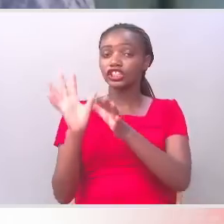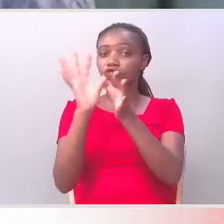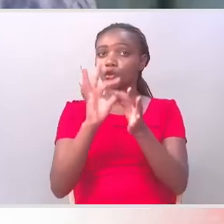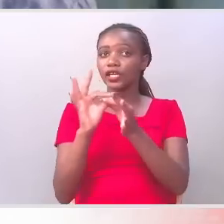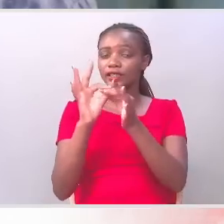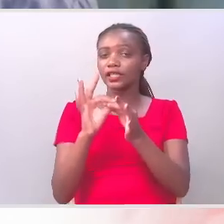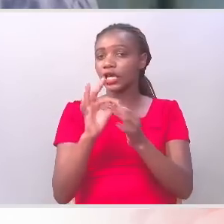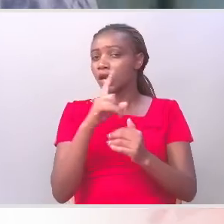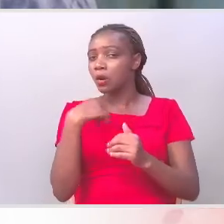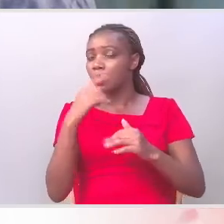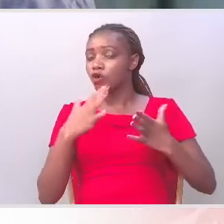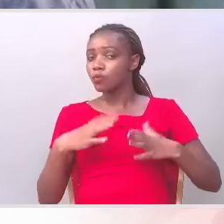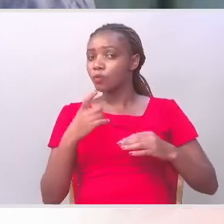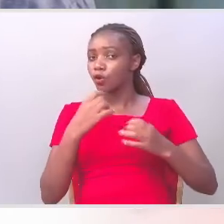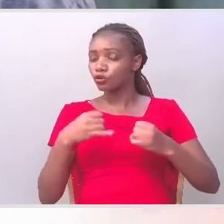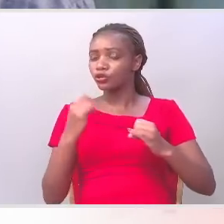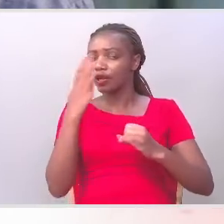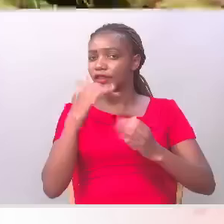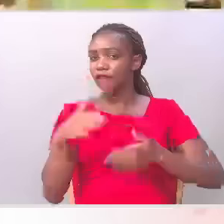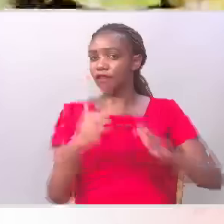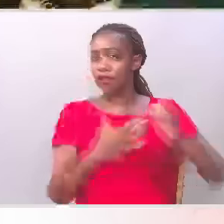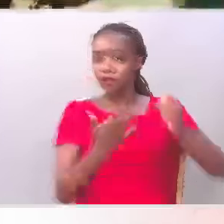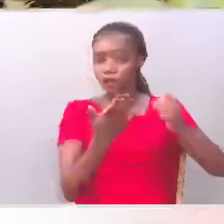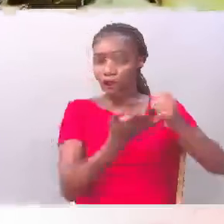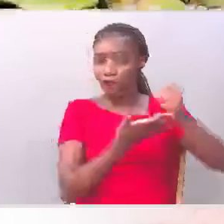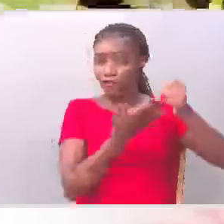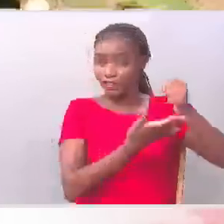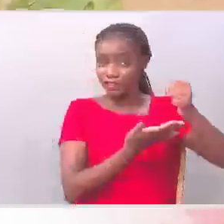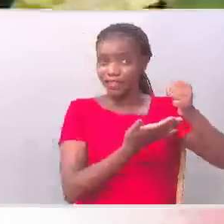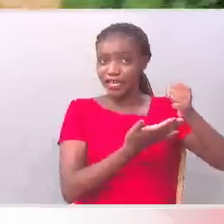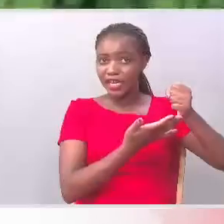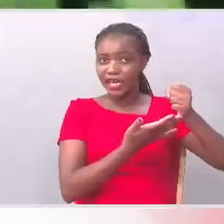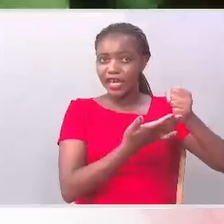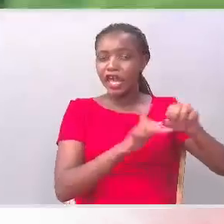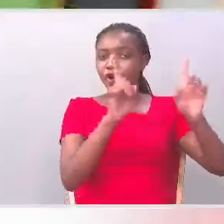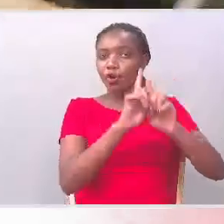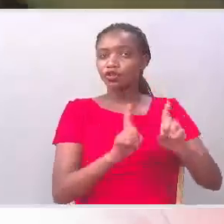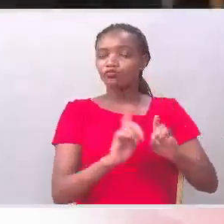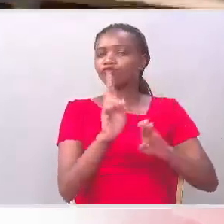people who've been trained on the best way to harvest it. They carry it using